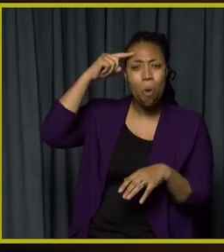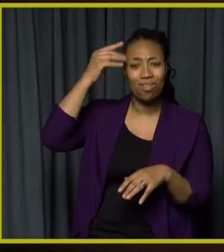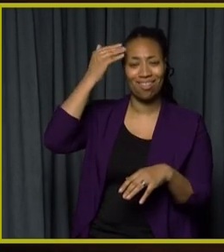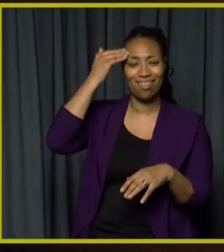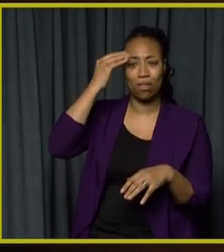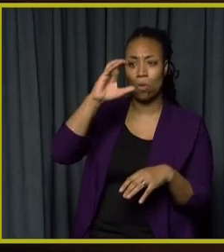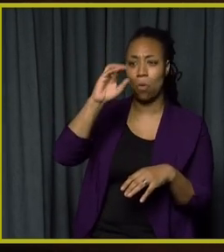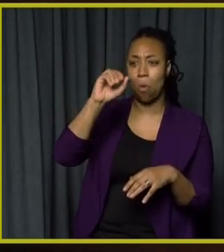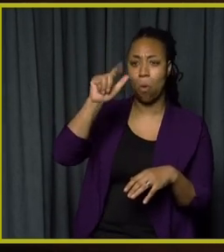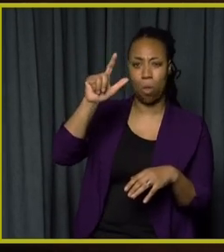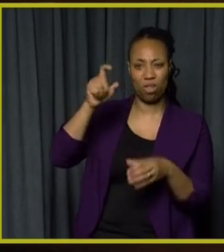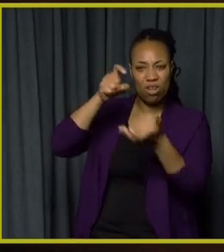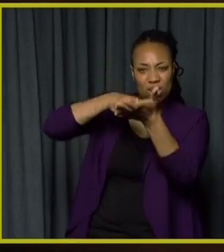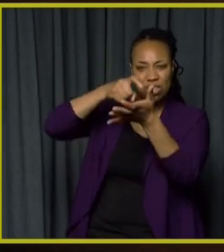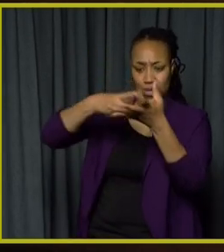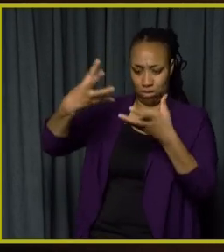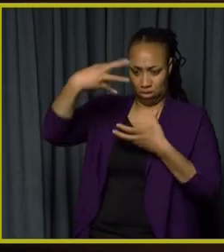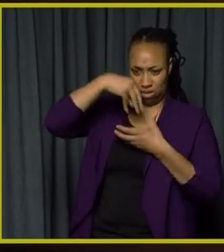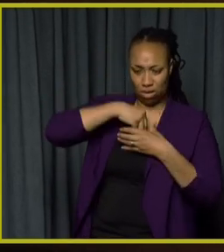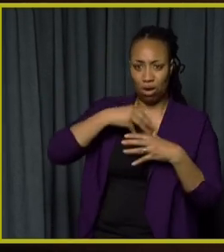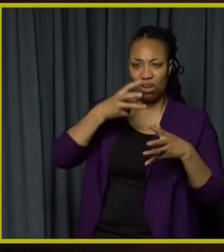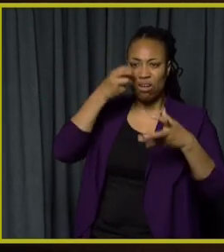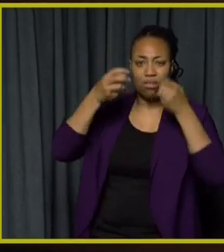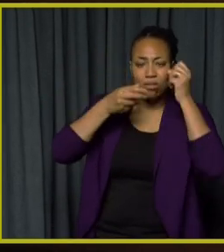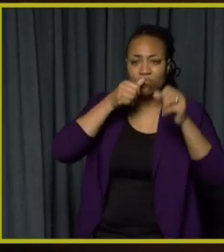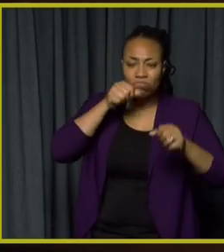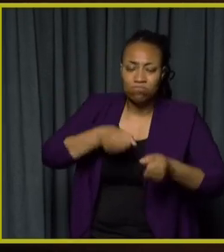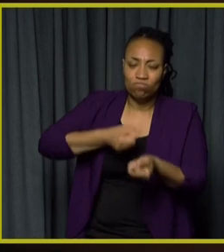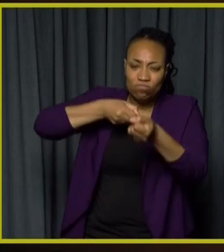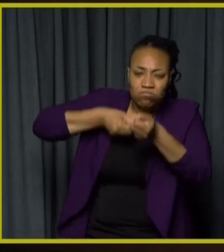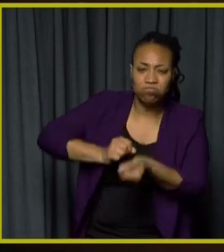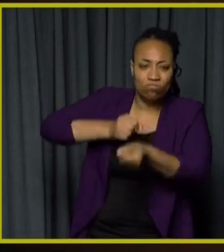face. Well, where I live in